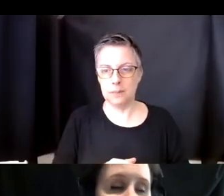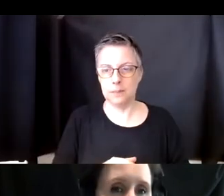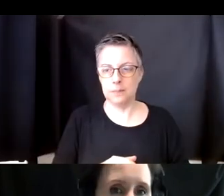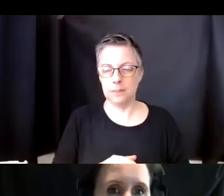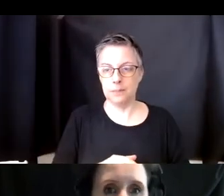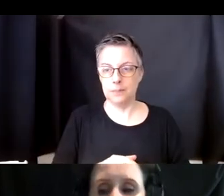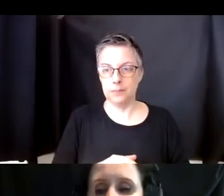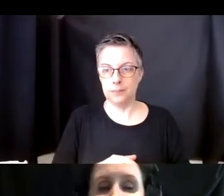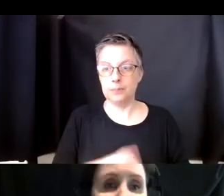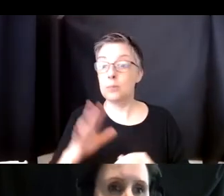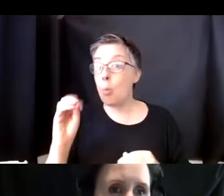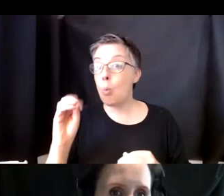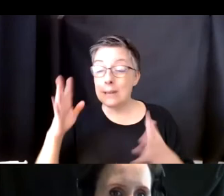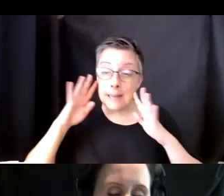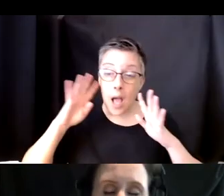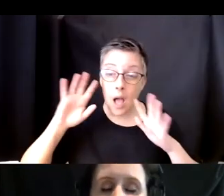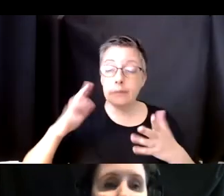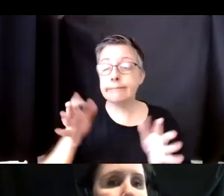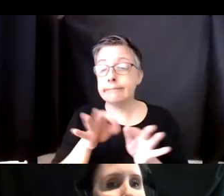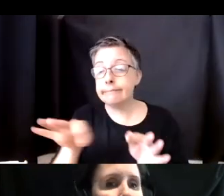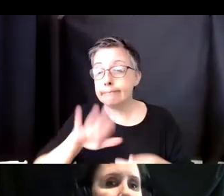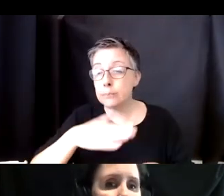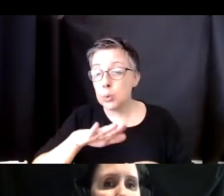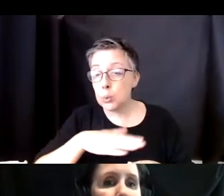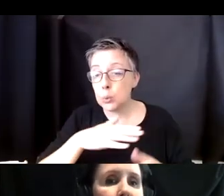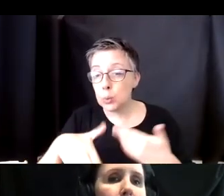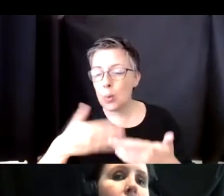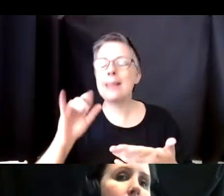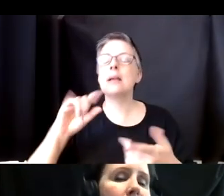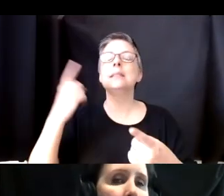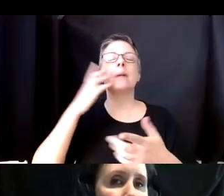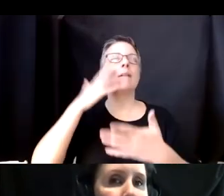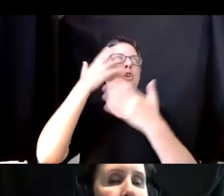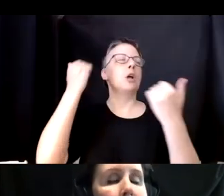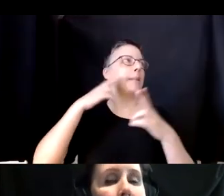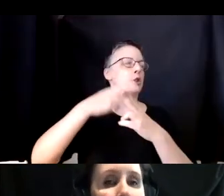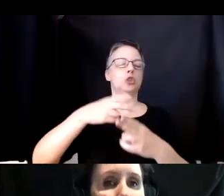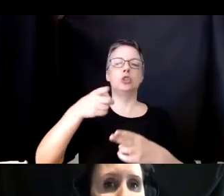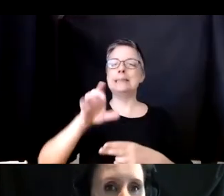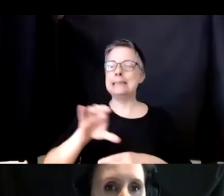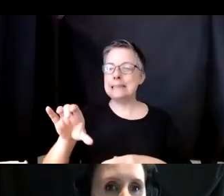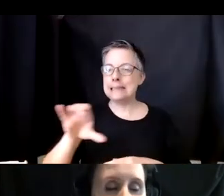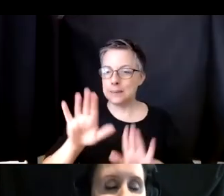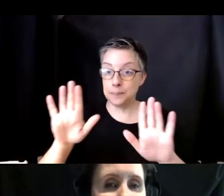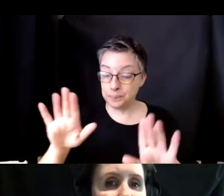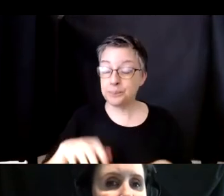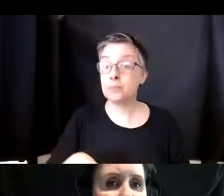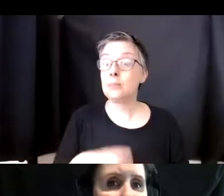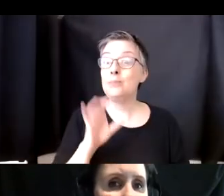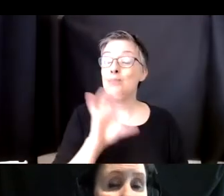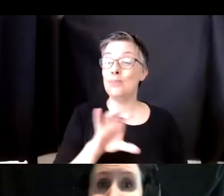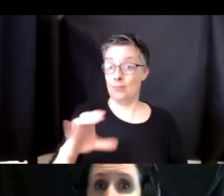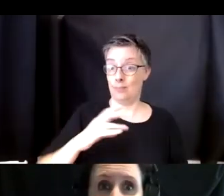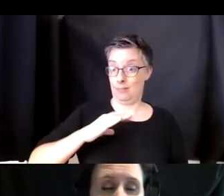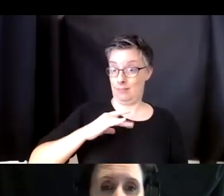on other sounds, such as music is playing. That was something I forgot to mention about closed caption. Closed caption, the thing that it